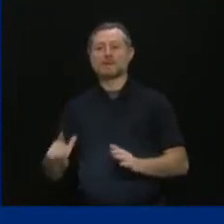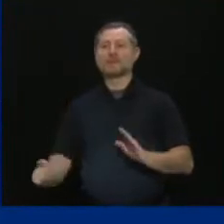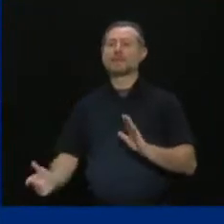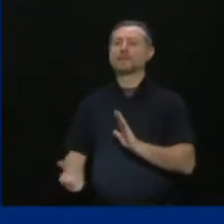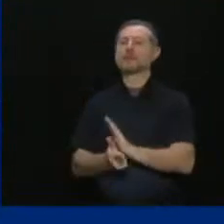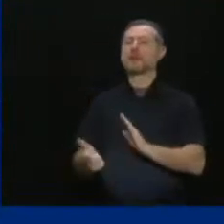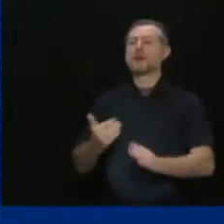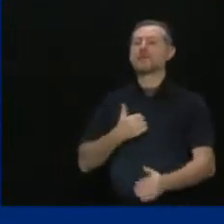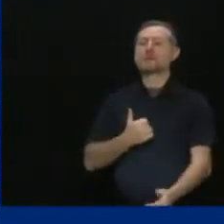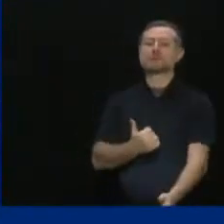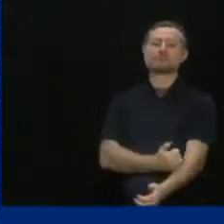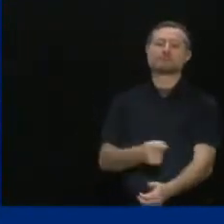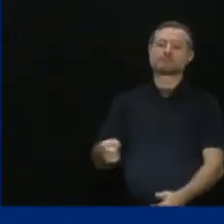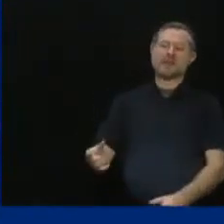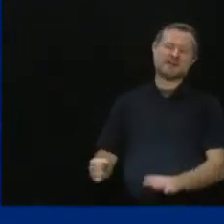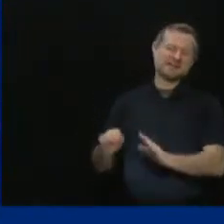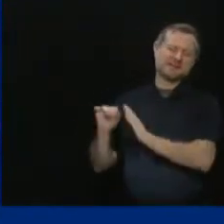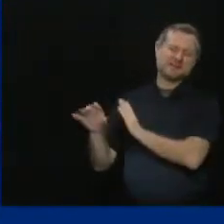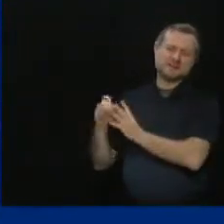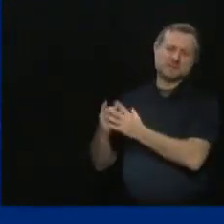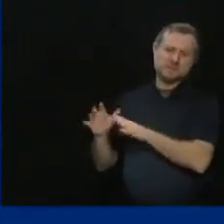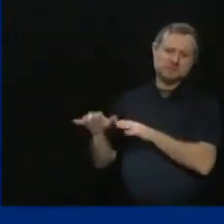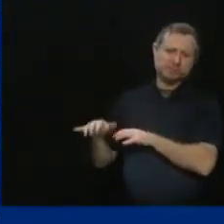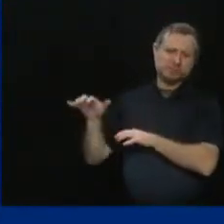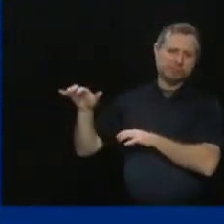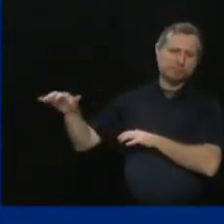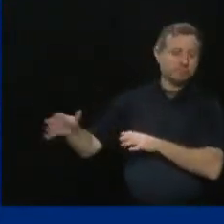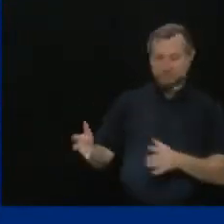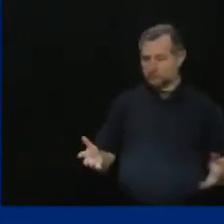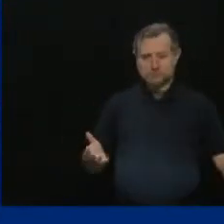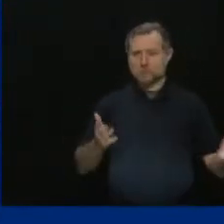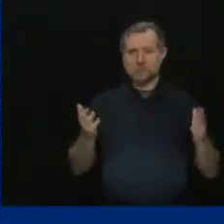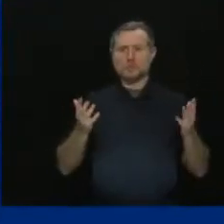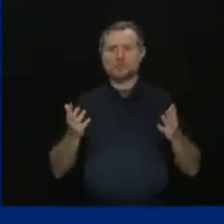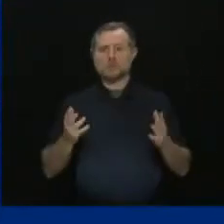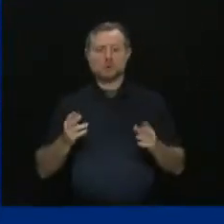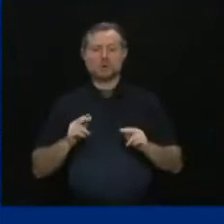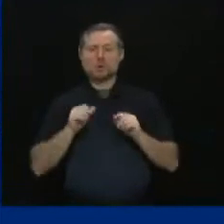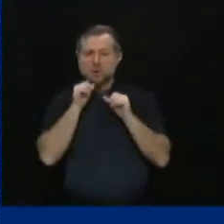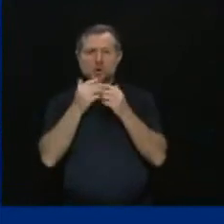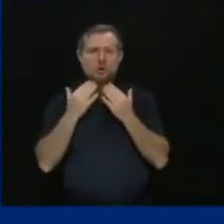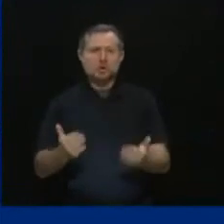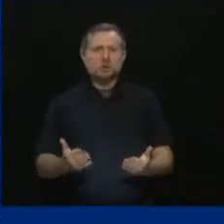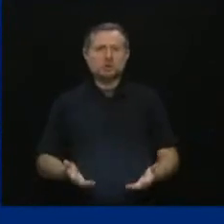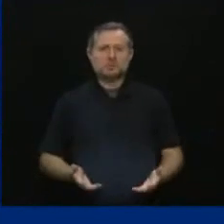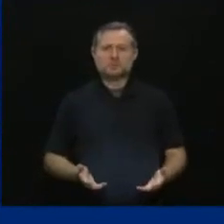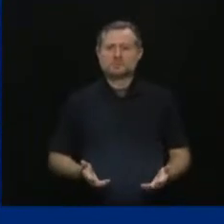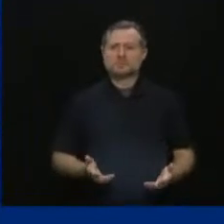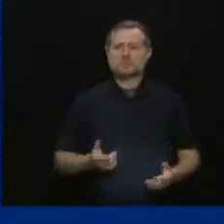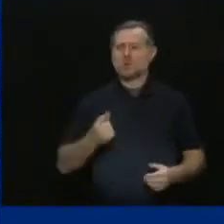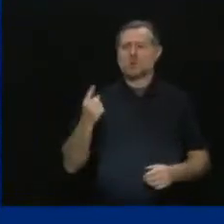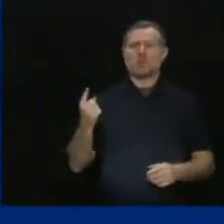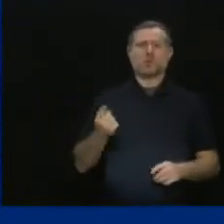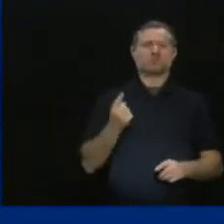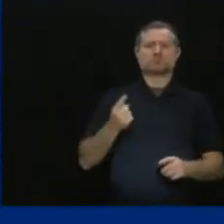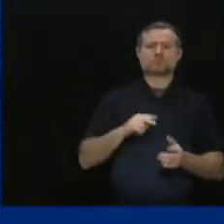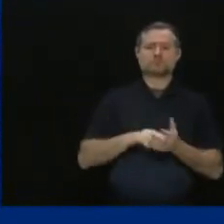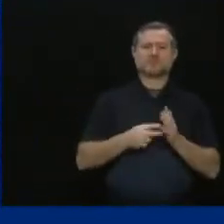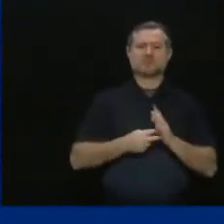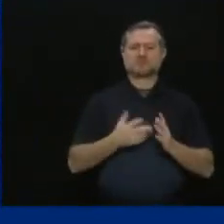hypodermic. And that doesn't do any good. All that does is make efforts at harm